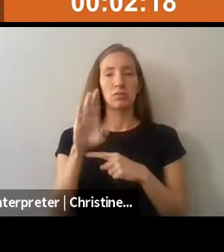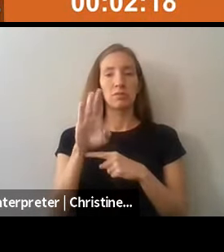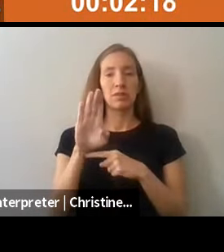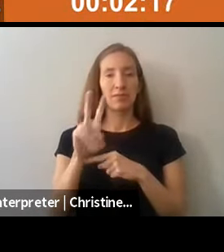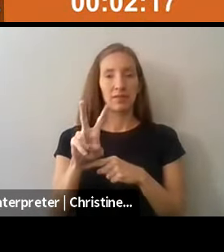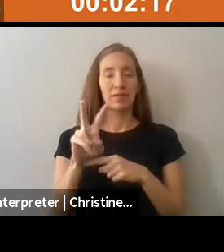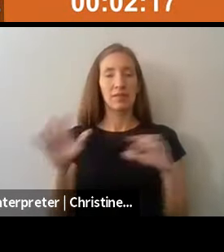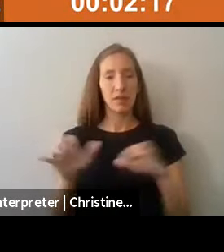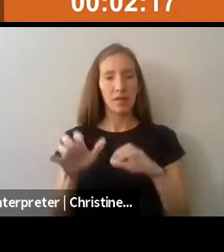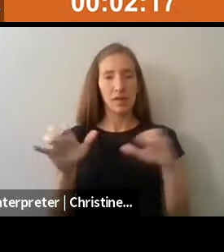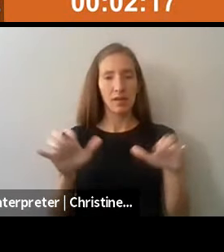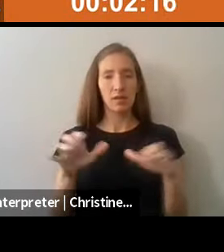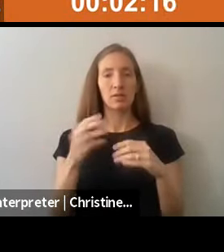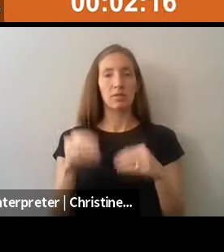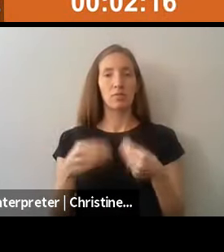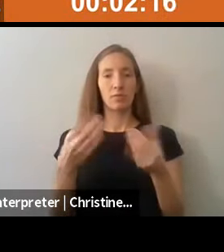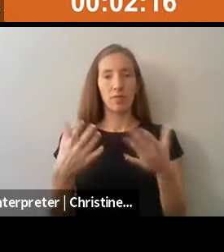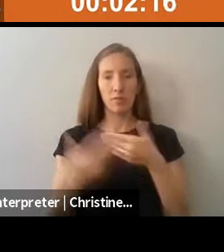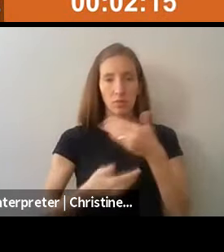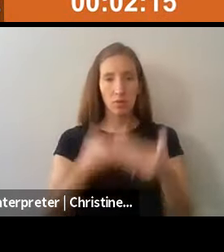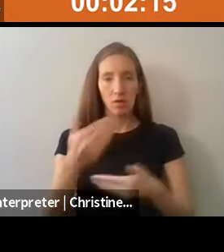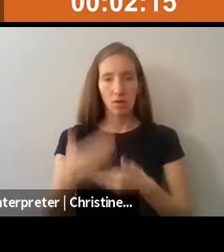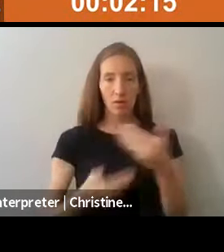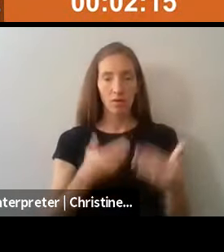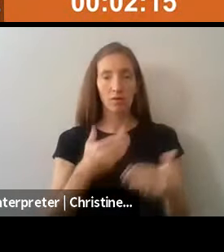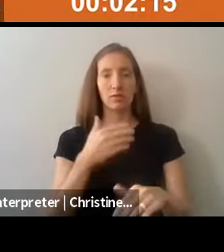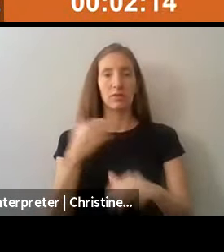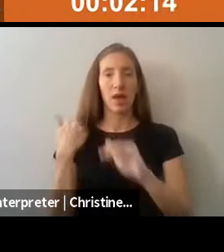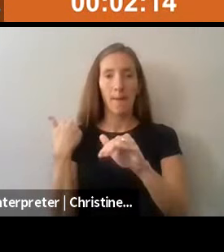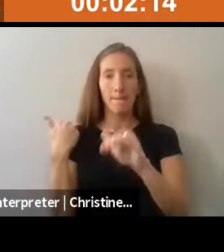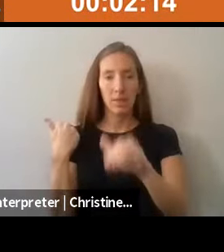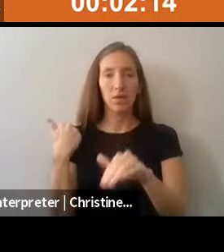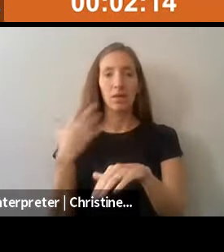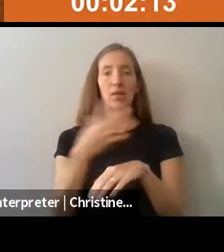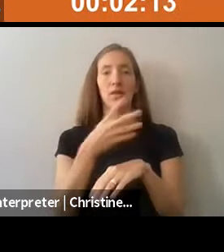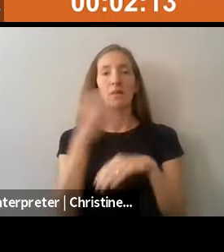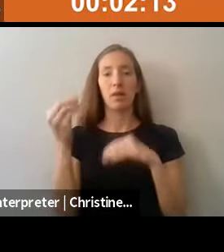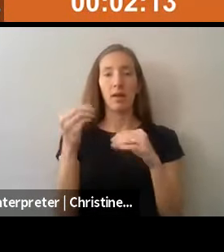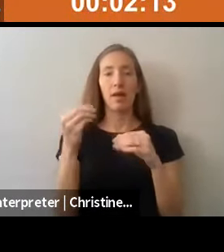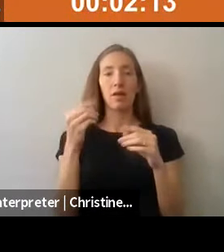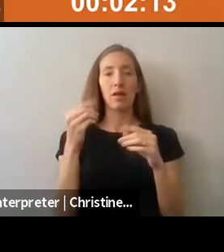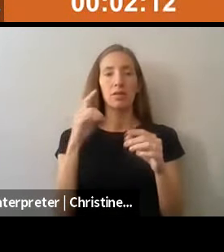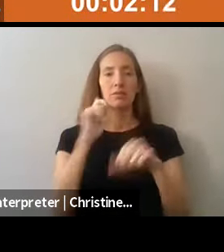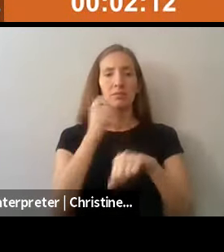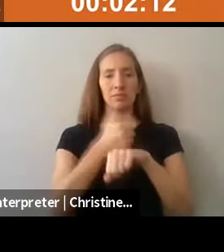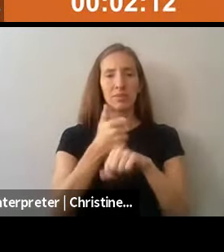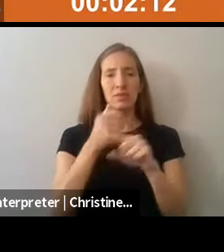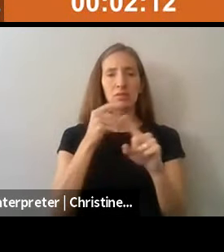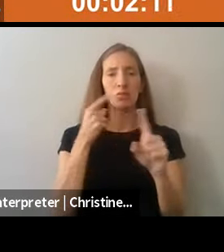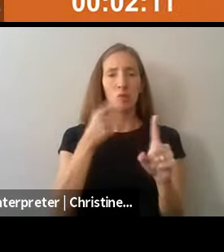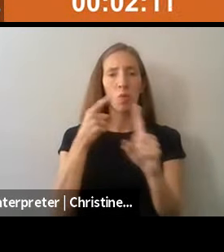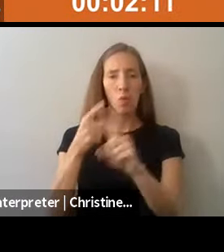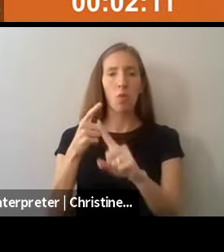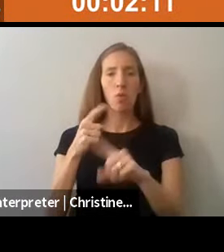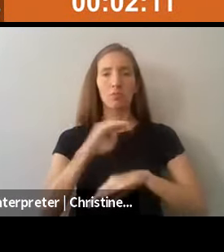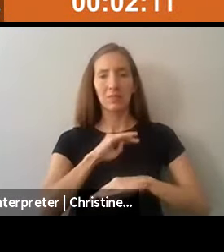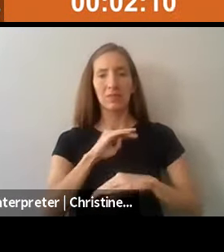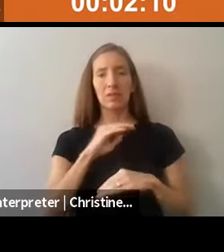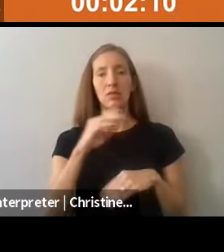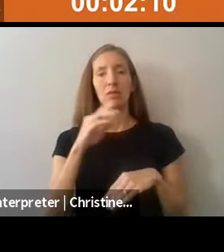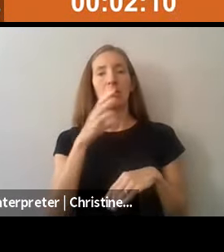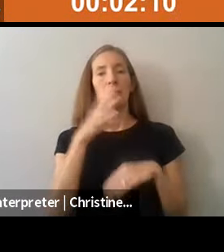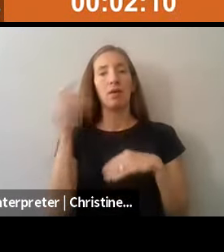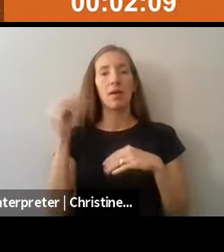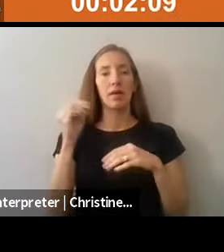progress and accountability, and to meet the goal set by the Call to Action on Protection from Gender-Based Violence Roadmap by